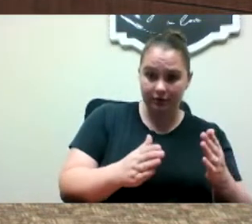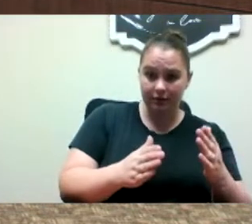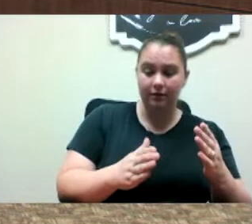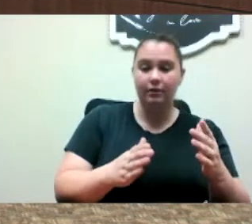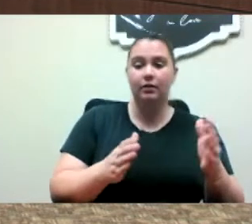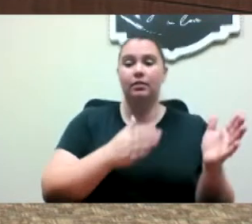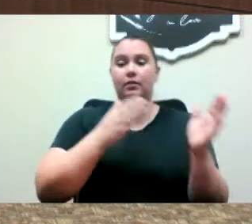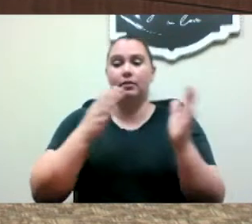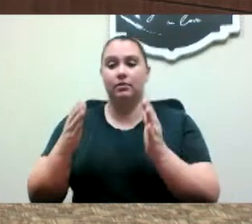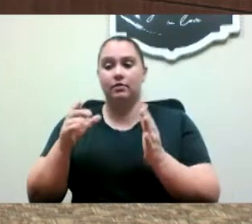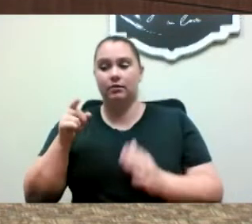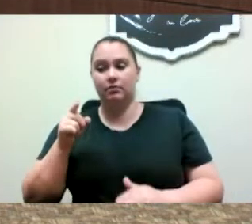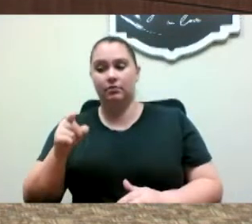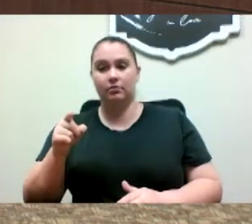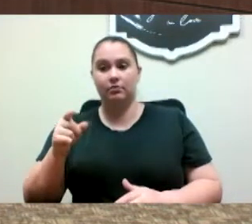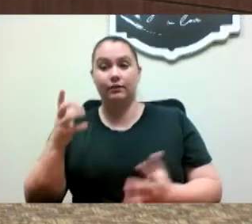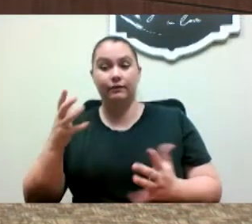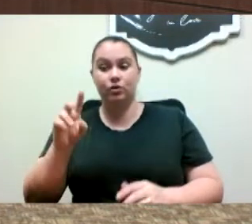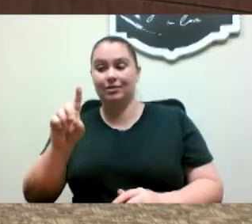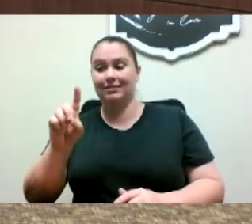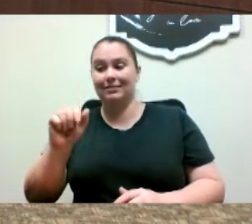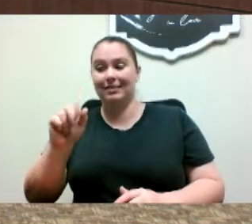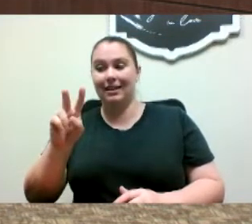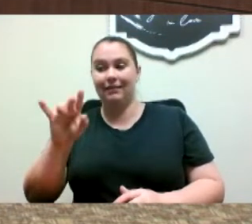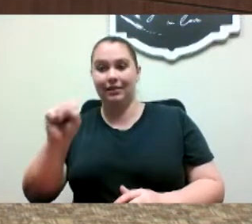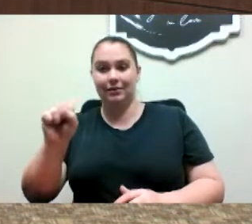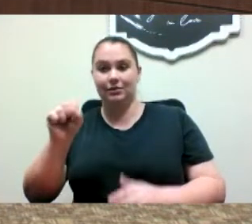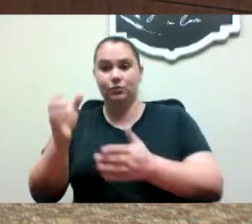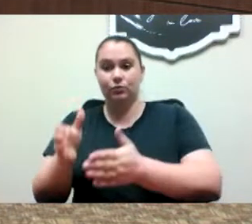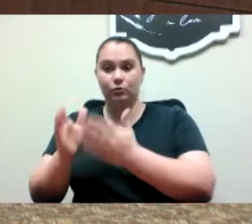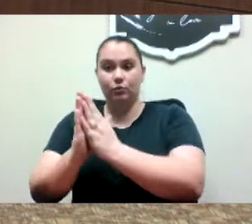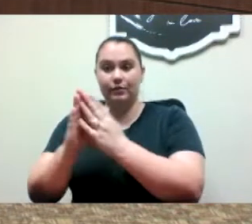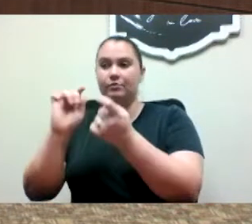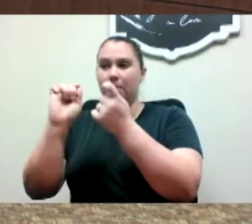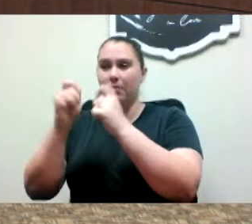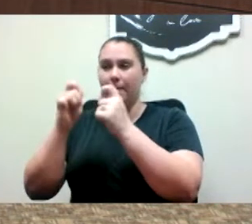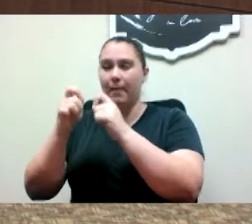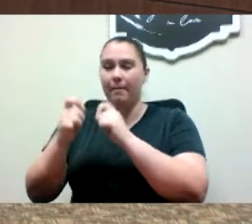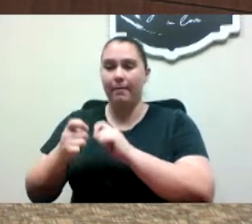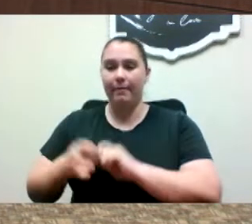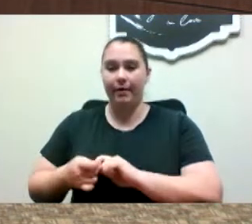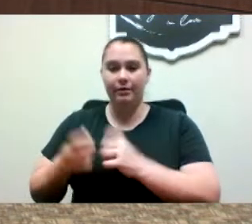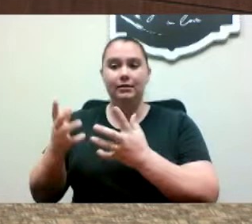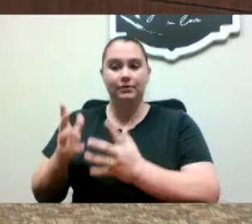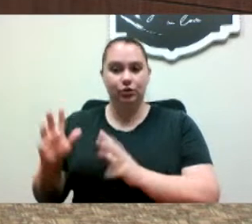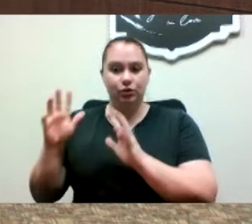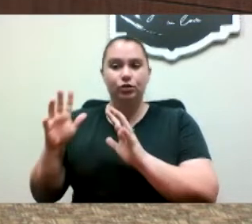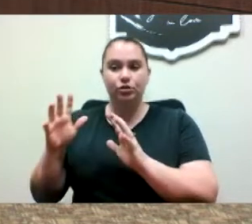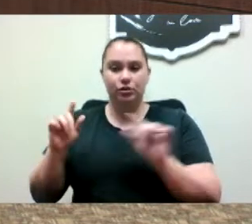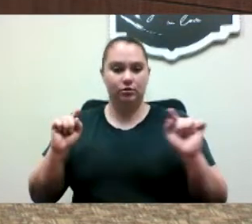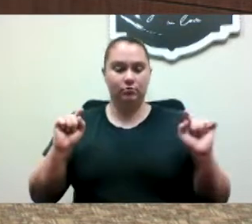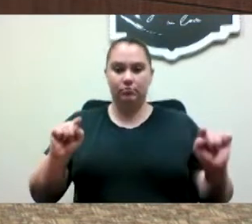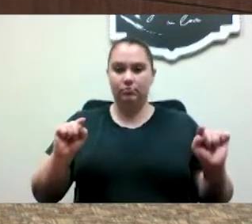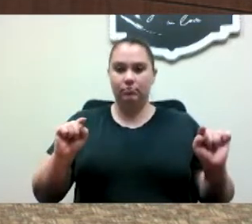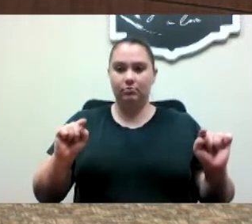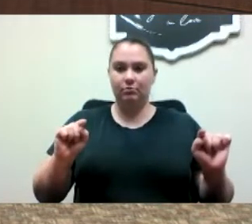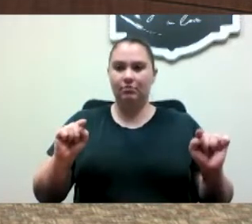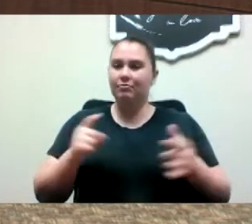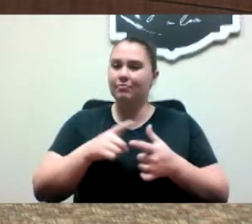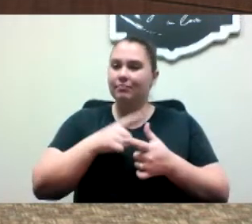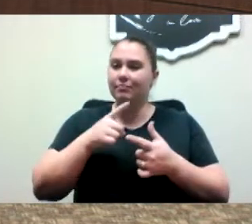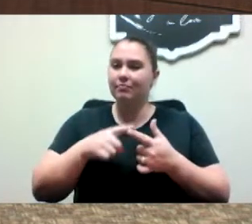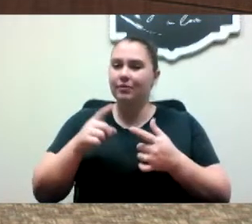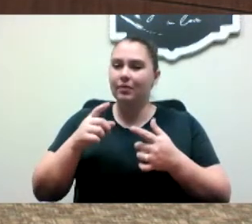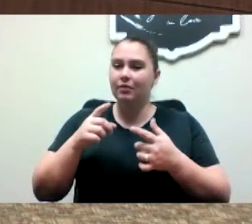and then the changes that Mr. Davis requested, and then you've cleaned up